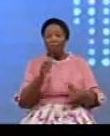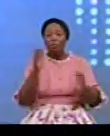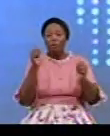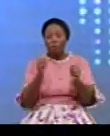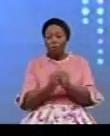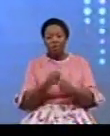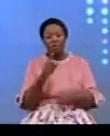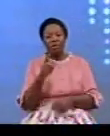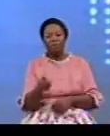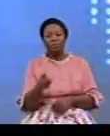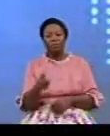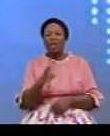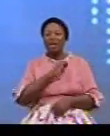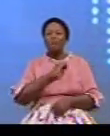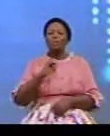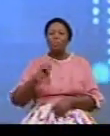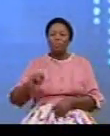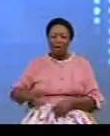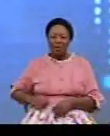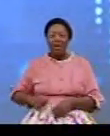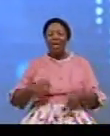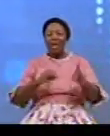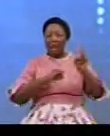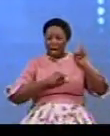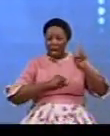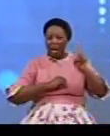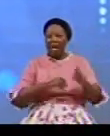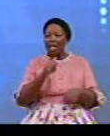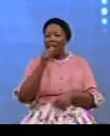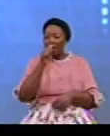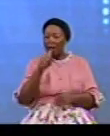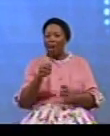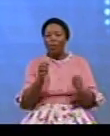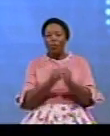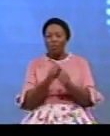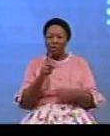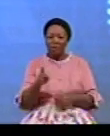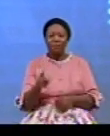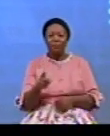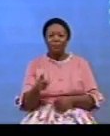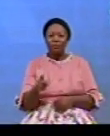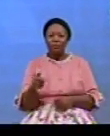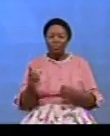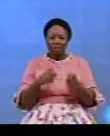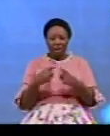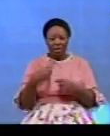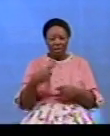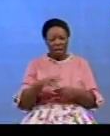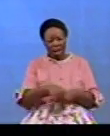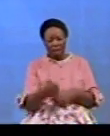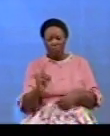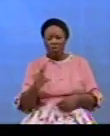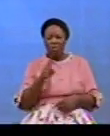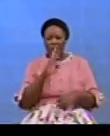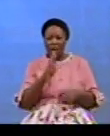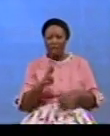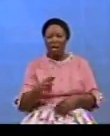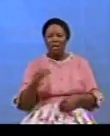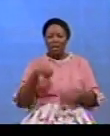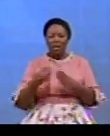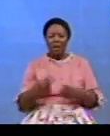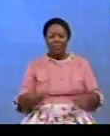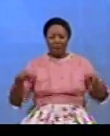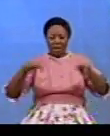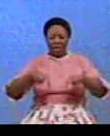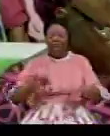now and let us reason together, says the Lord. Though your sins be as scarlet,